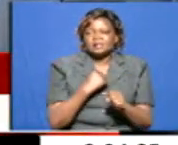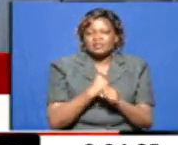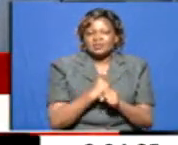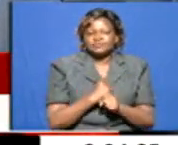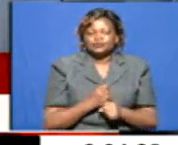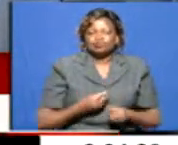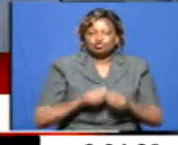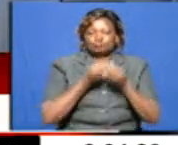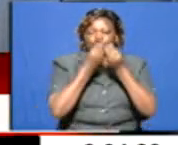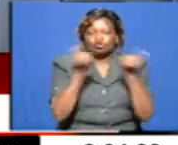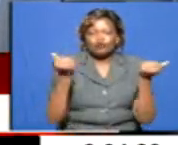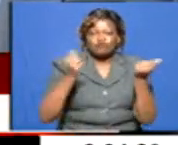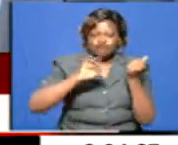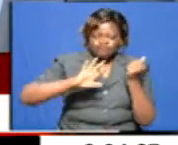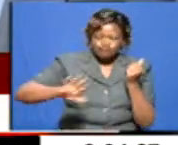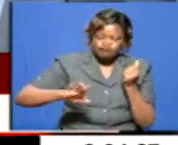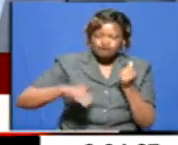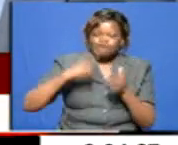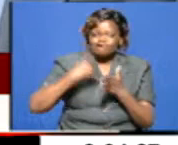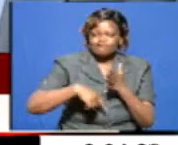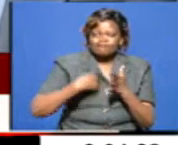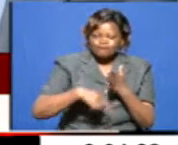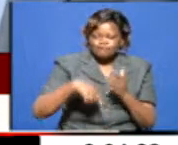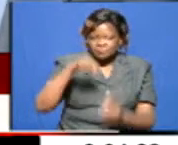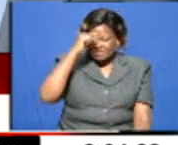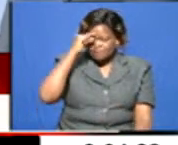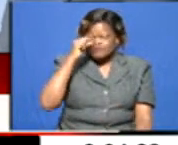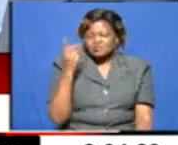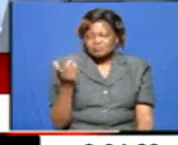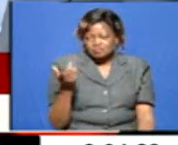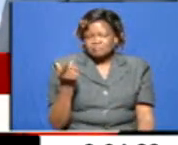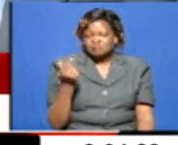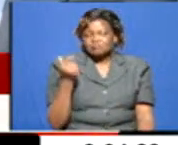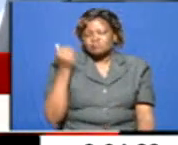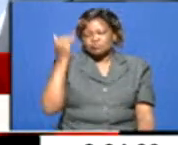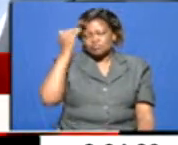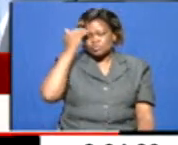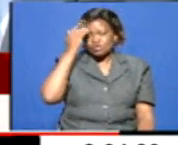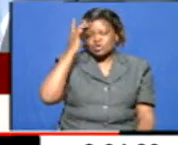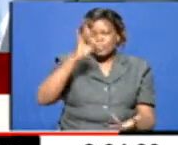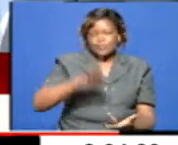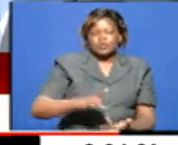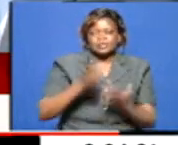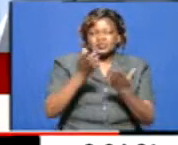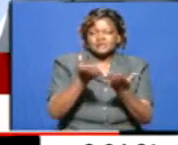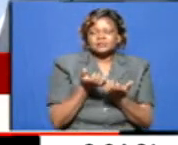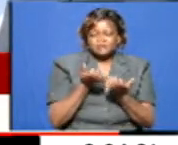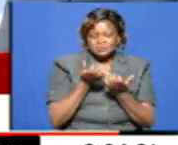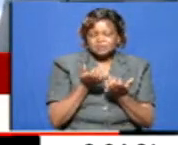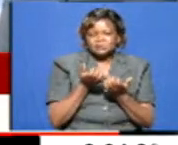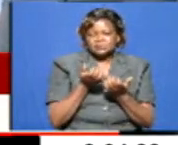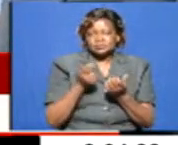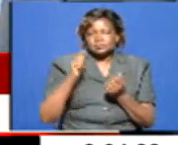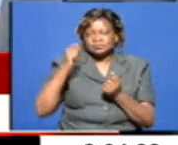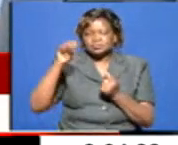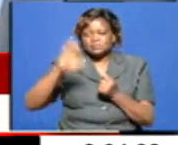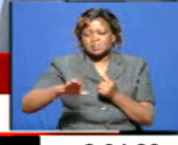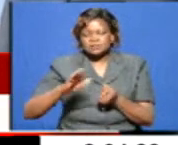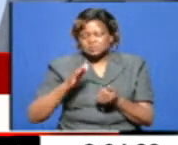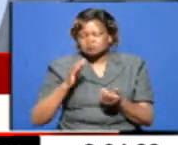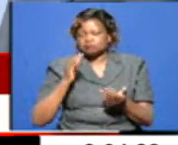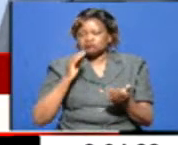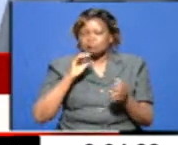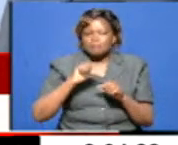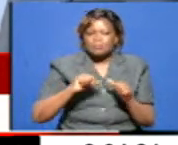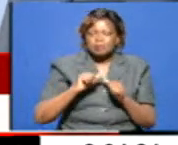the impending crisis, the government has identified priority needs in key sectors amounting to